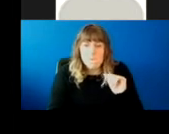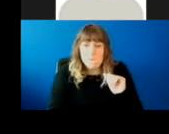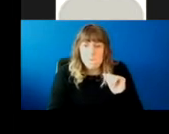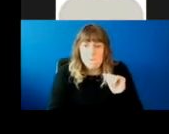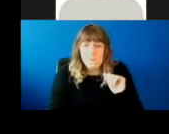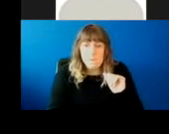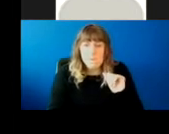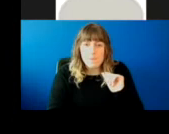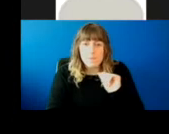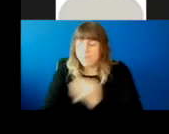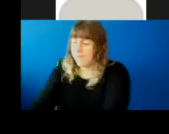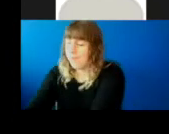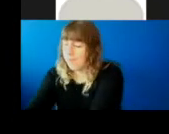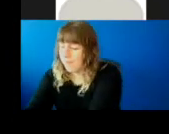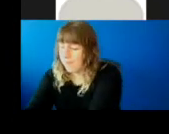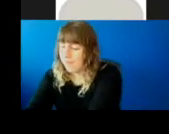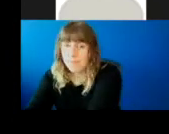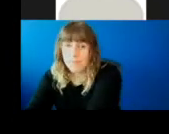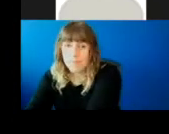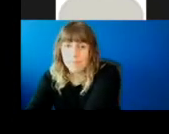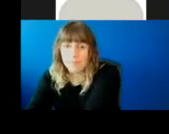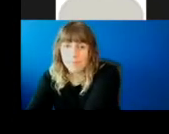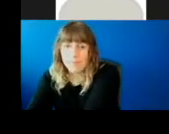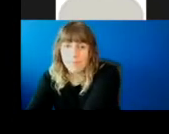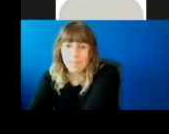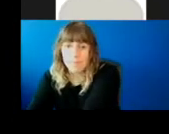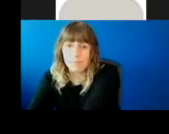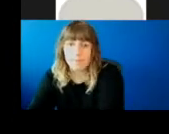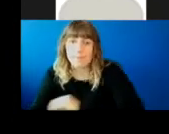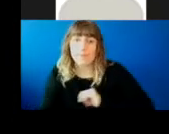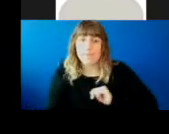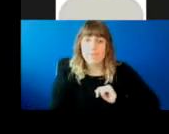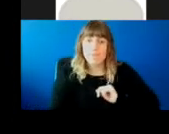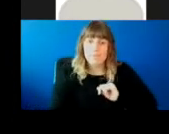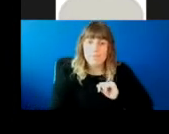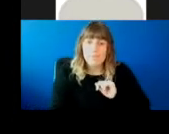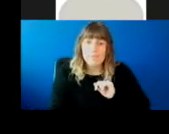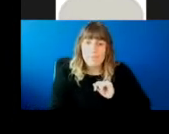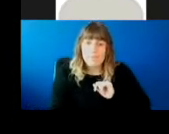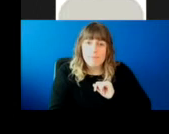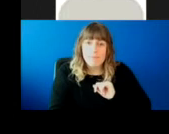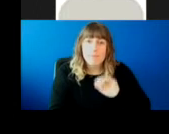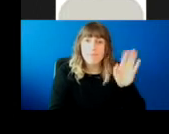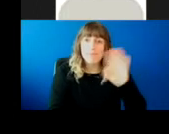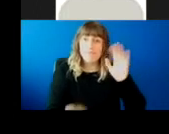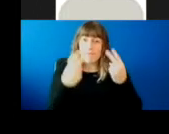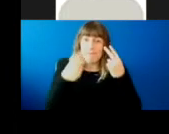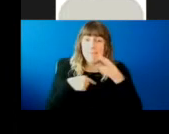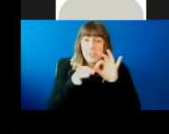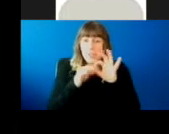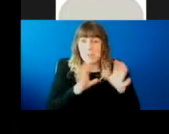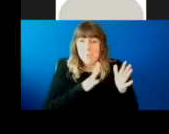through to making a decision, through to getting people to become fans and advocates of your brand.